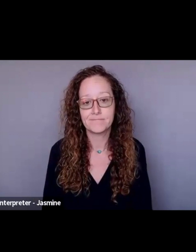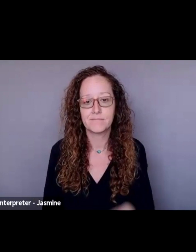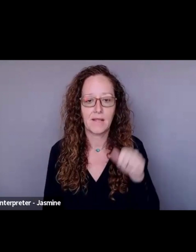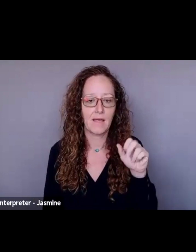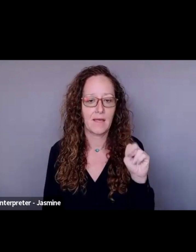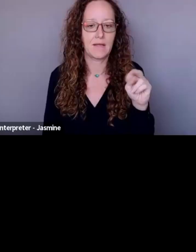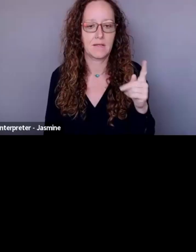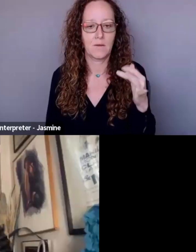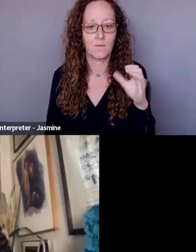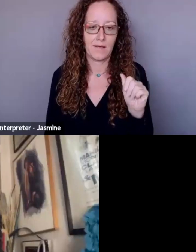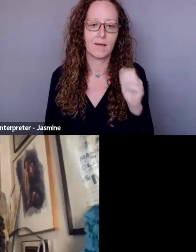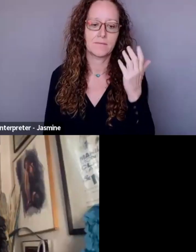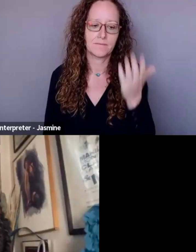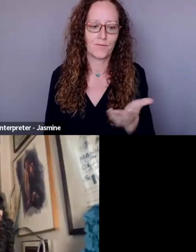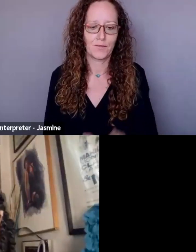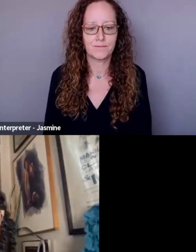Antonia, go for it.